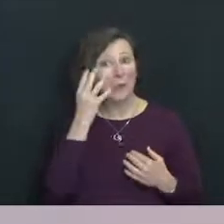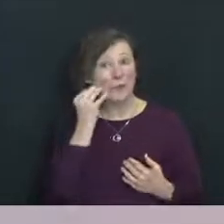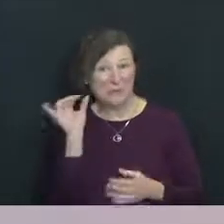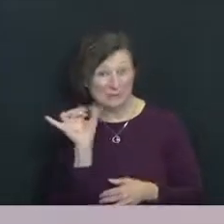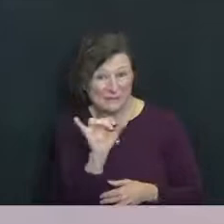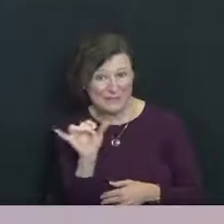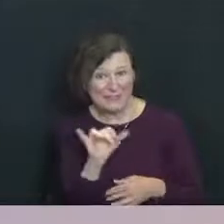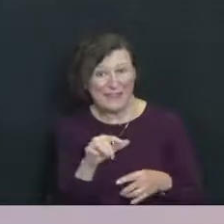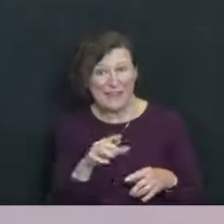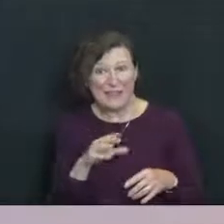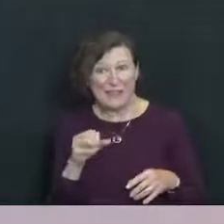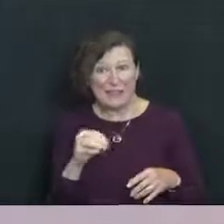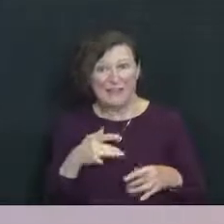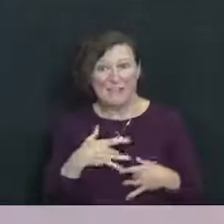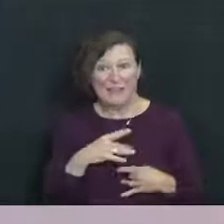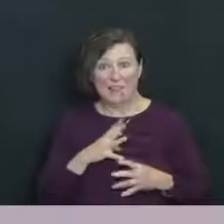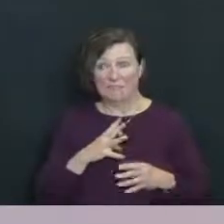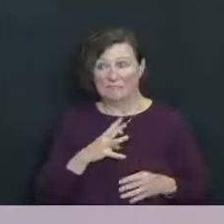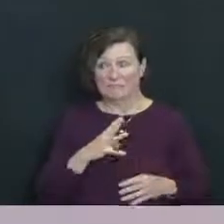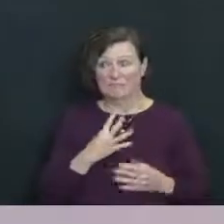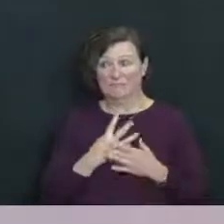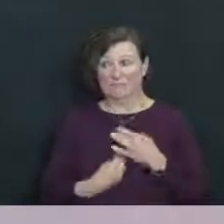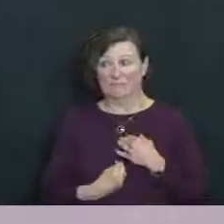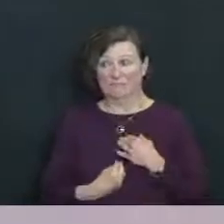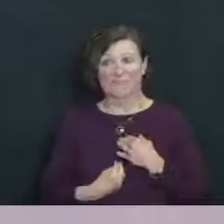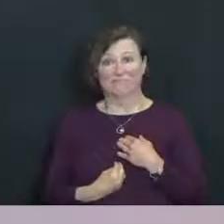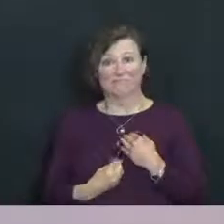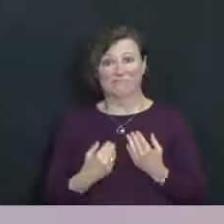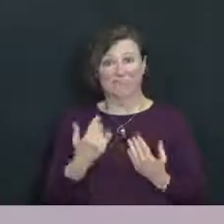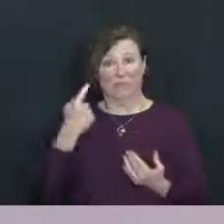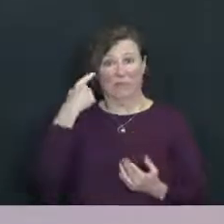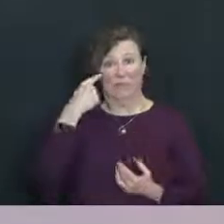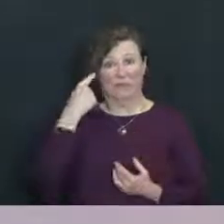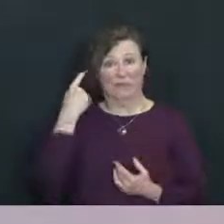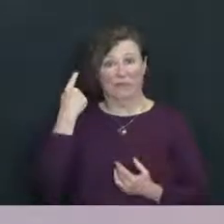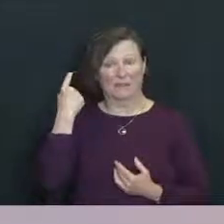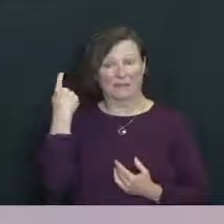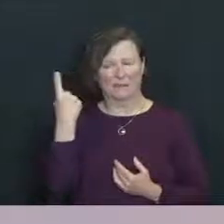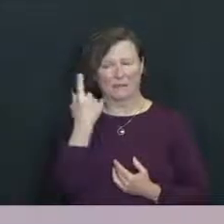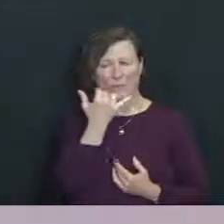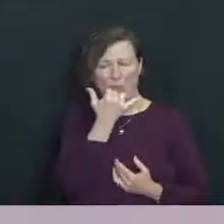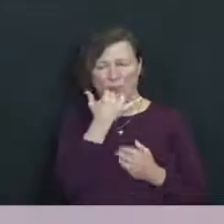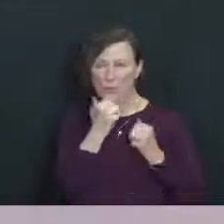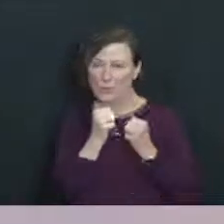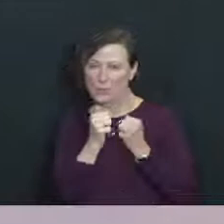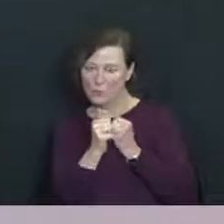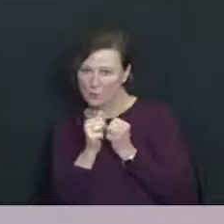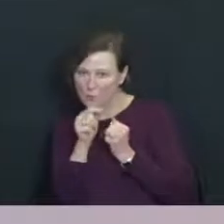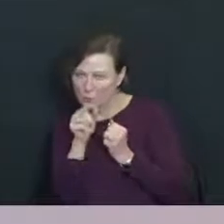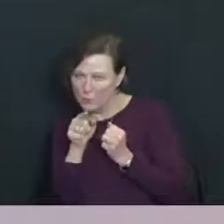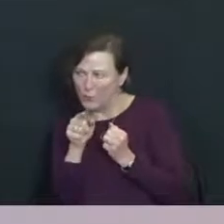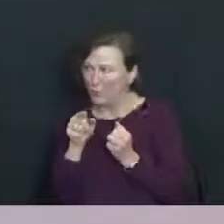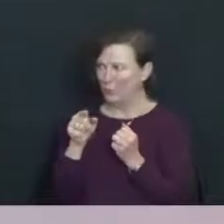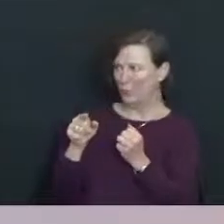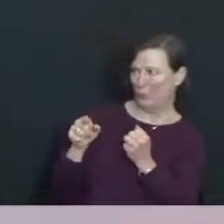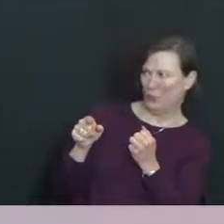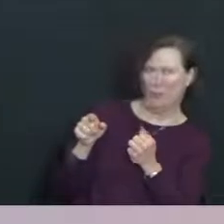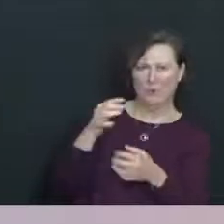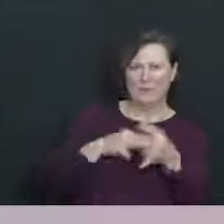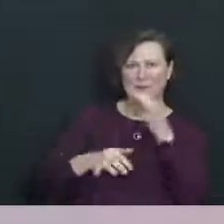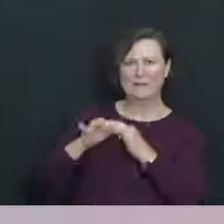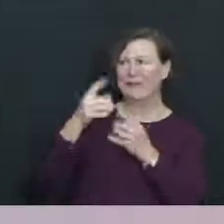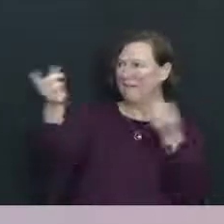of sunk in, and you thought that maybe there was something wrong with you, instead of there being a lack of